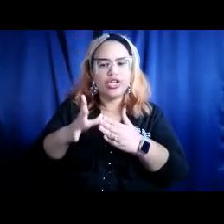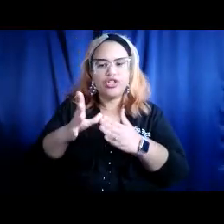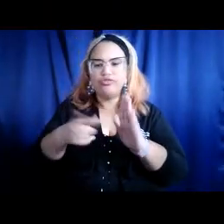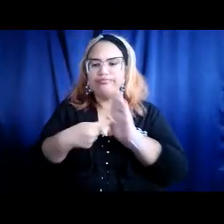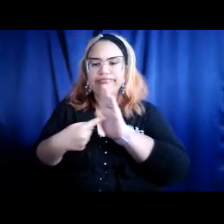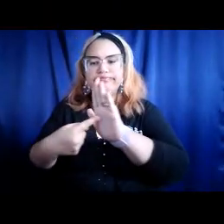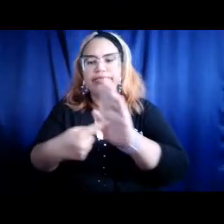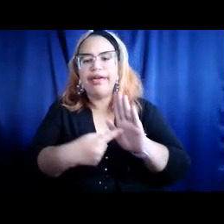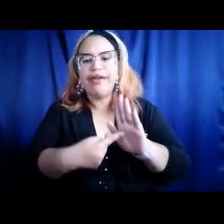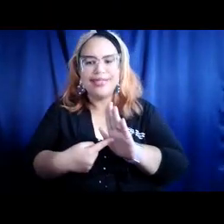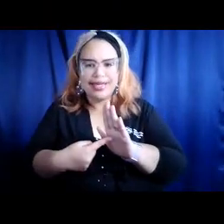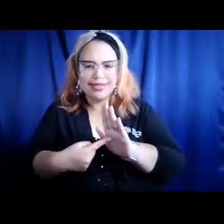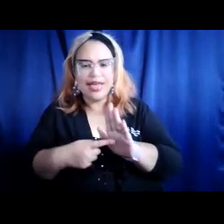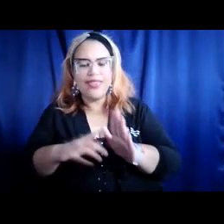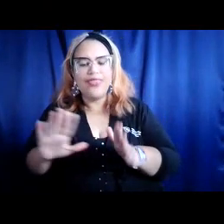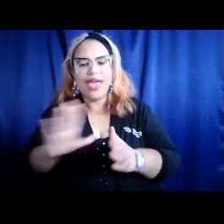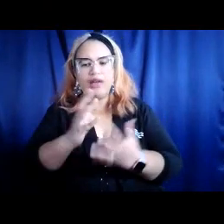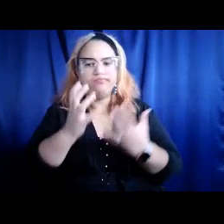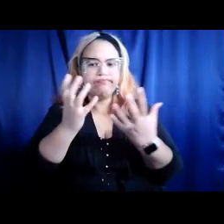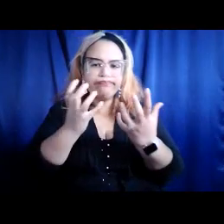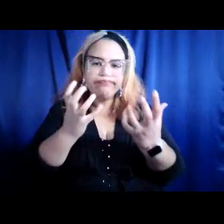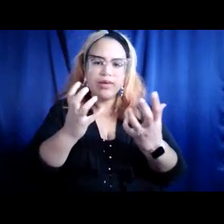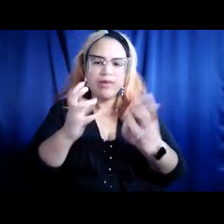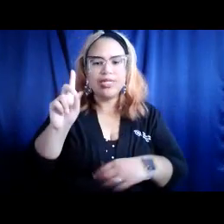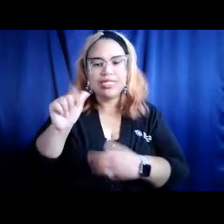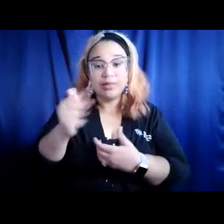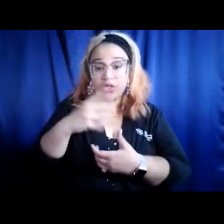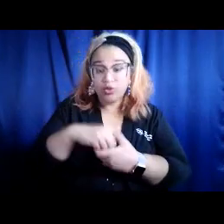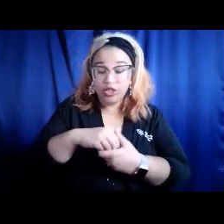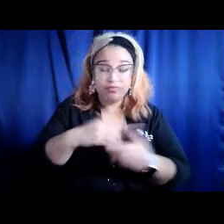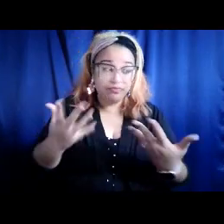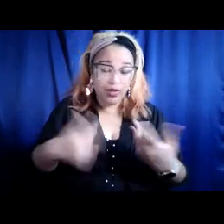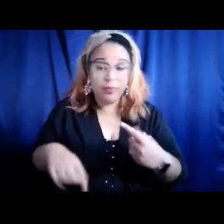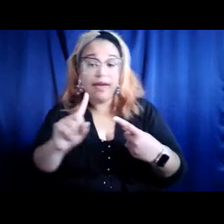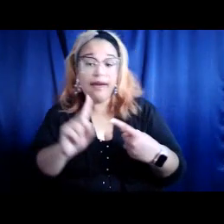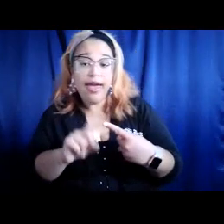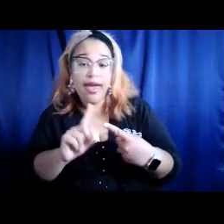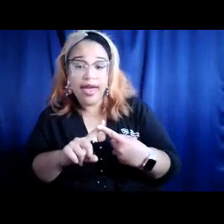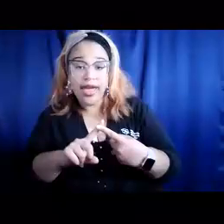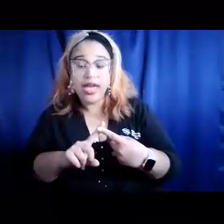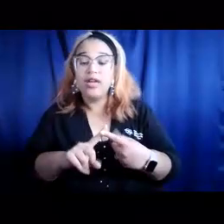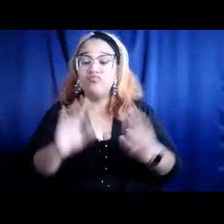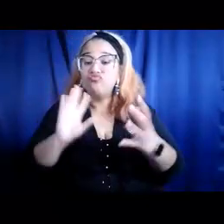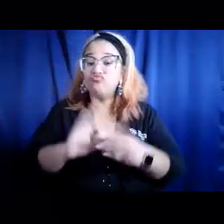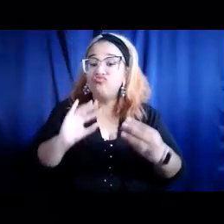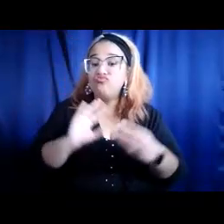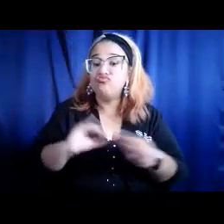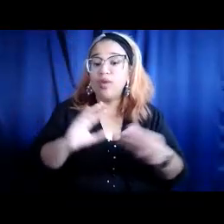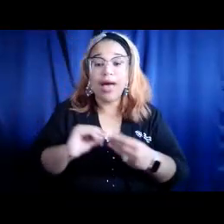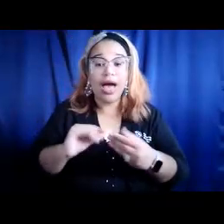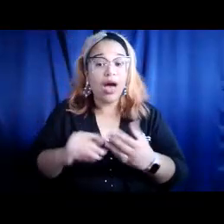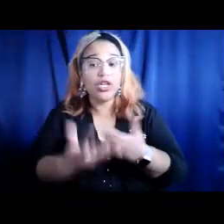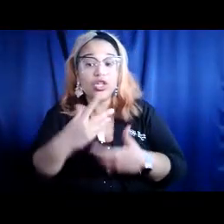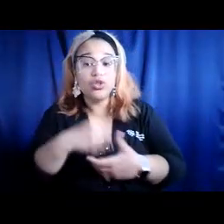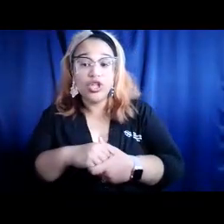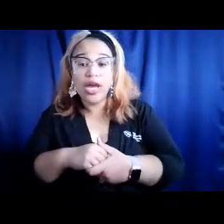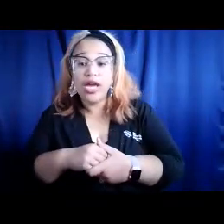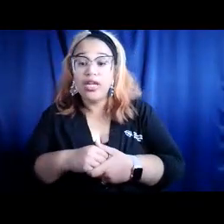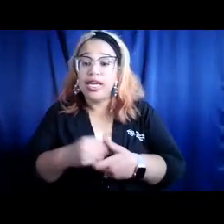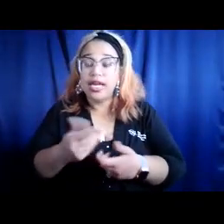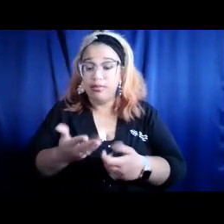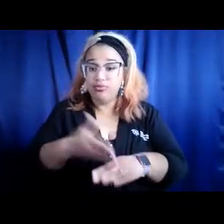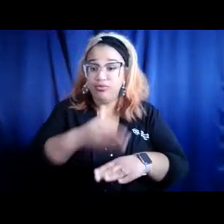from. A is share on how inclusion improves productivity, engagement, and innovation. B,